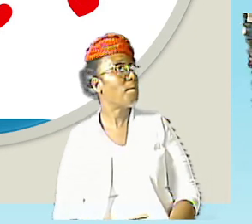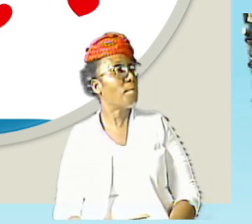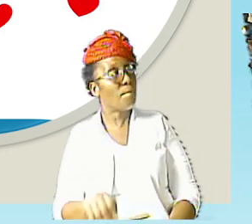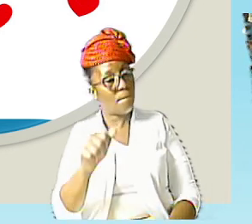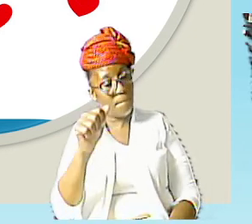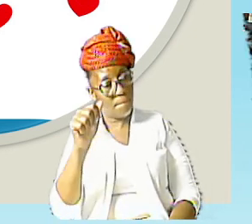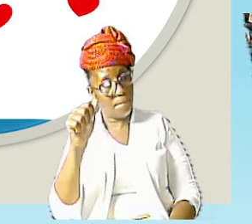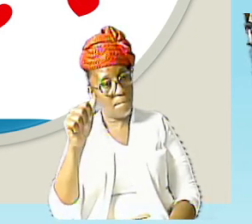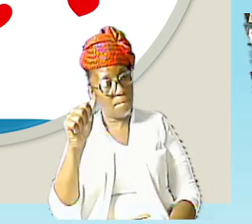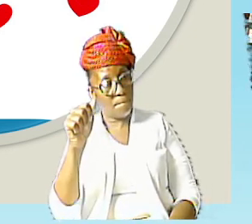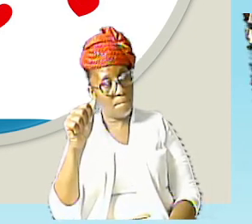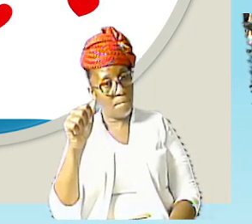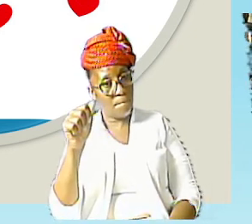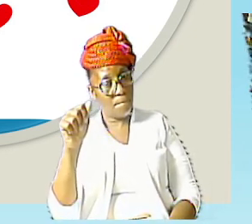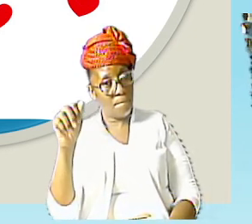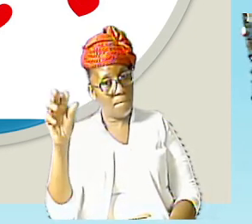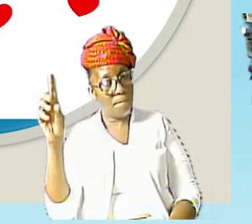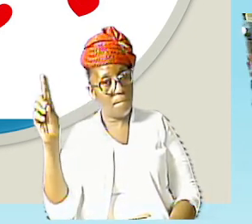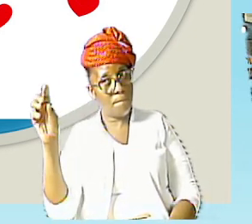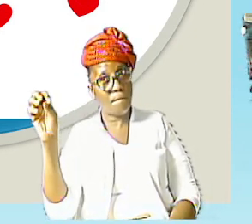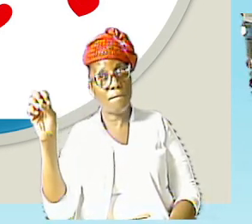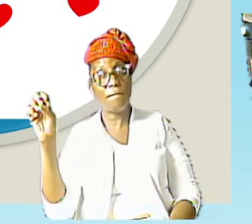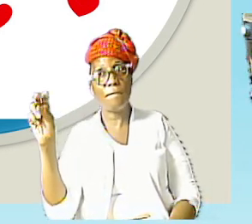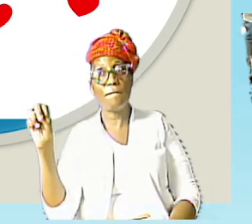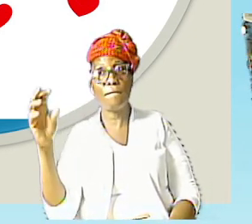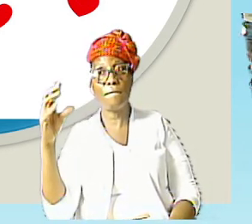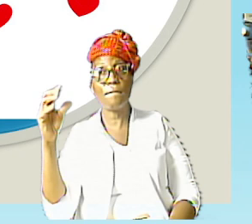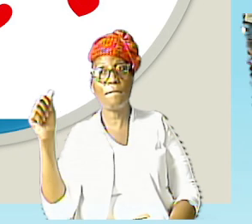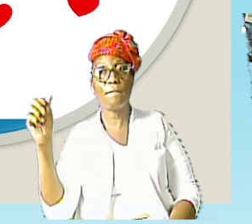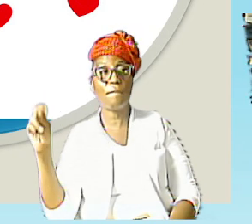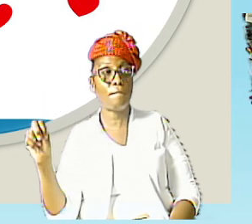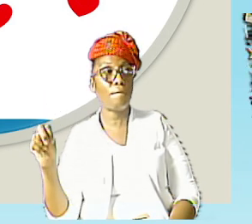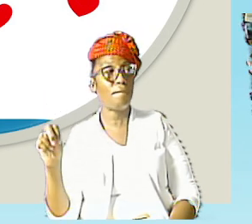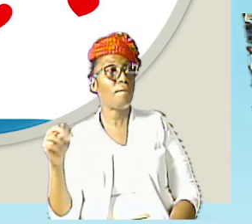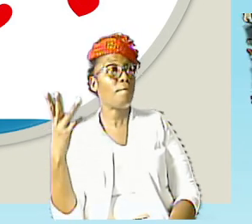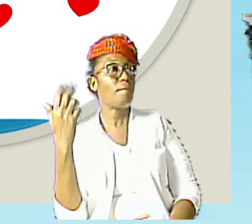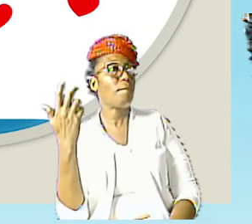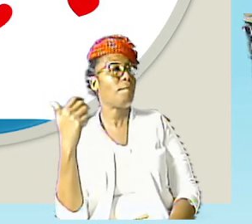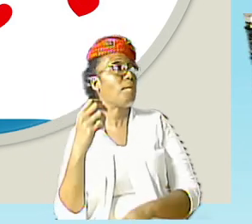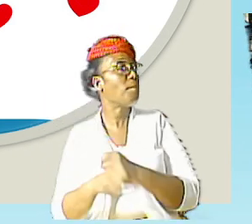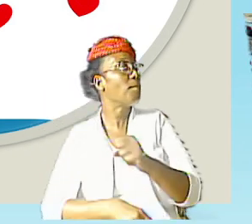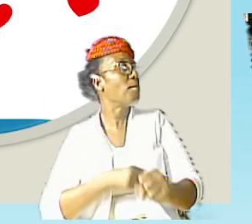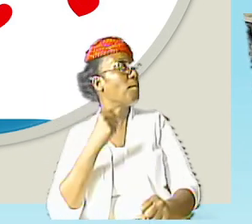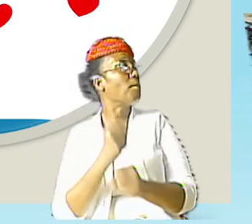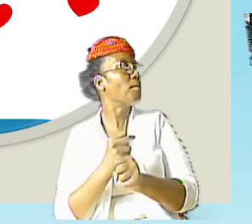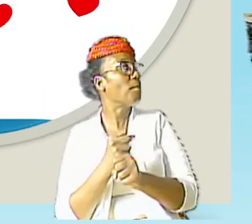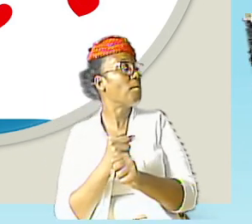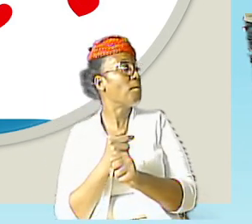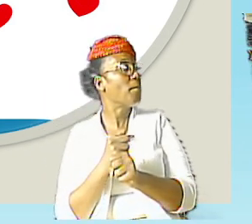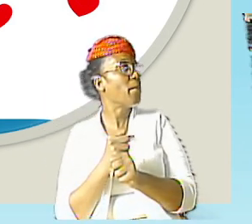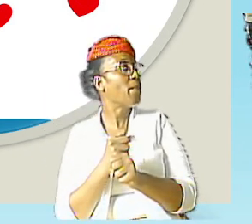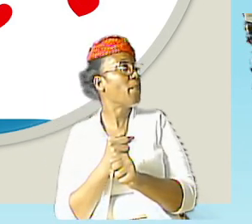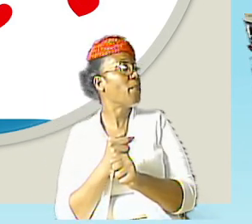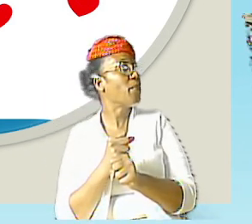Duncan, March 27, 2010, 13 years. Hallelujah. Are they here? Praise